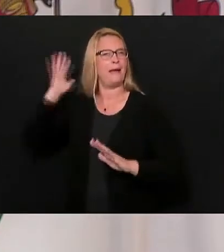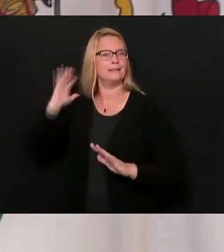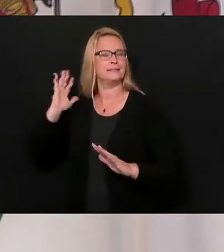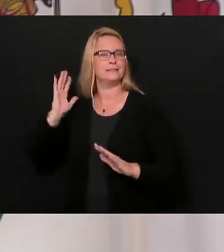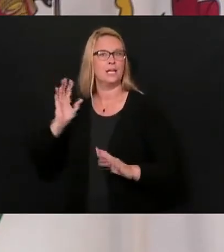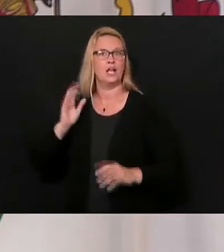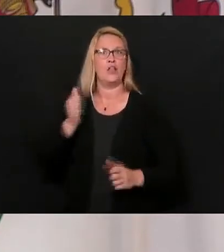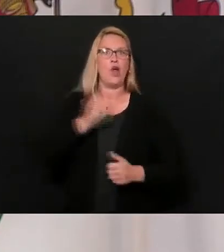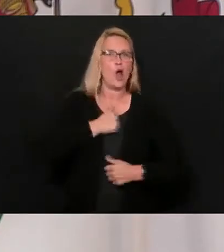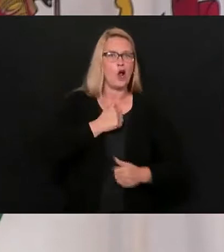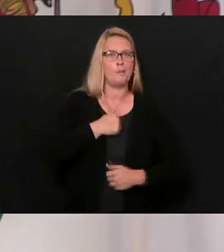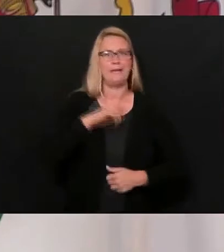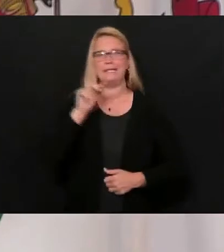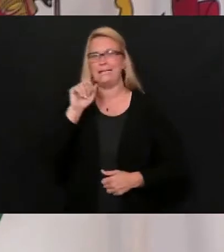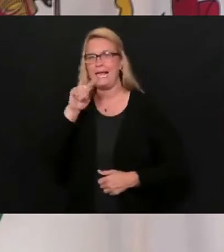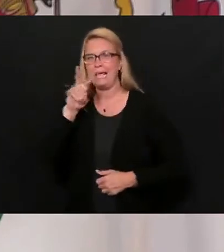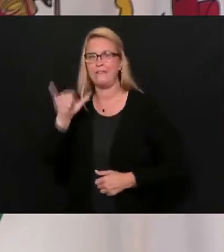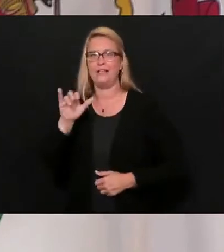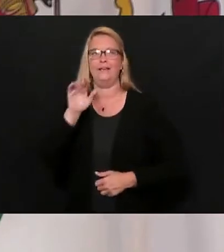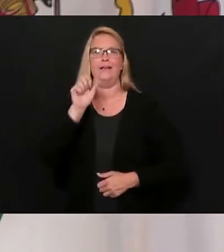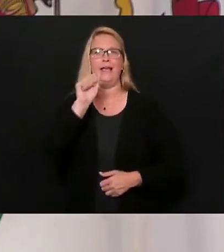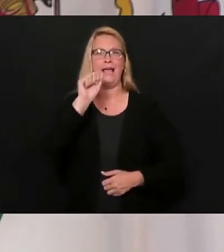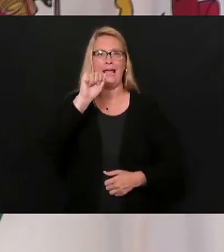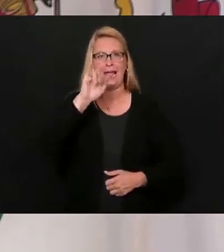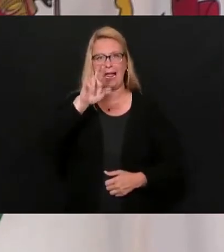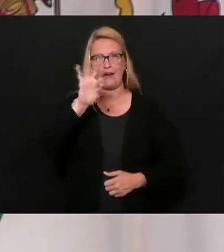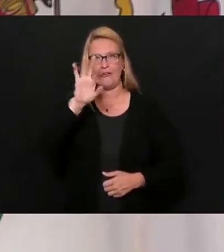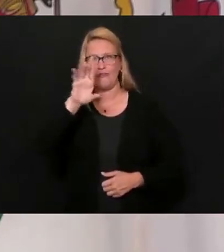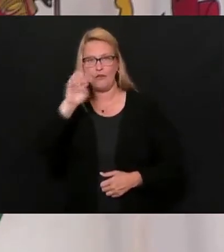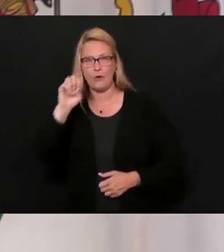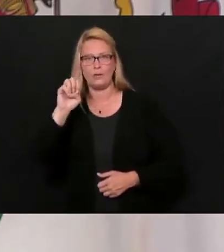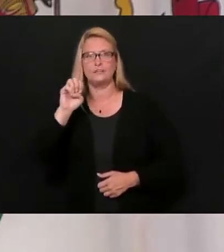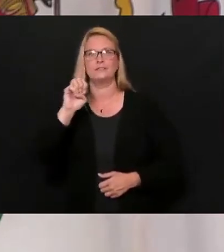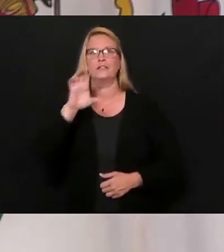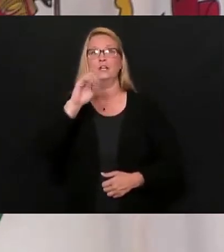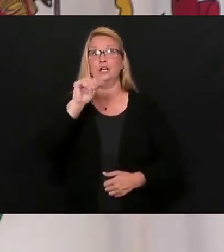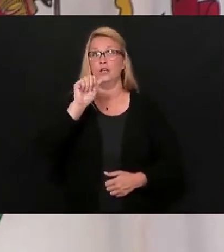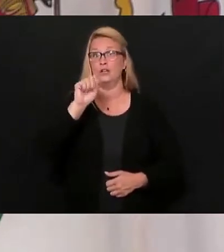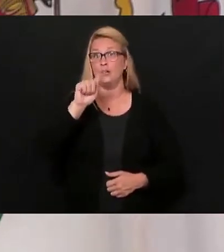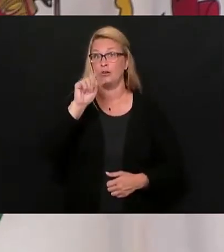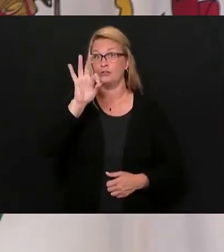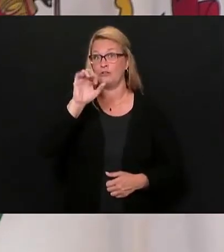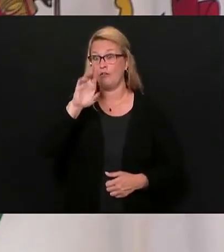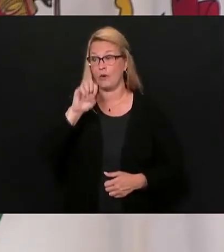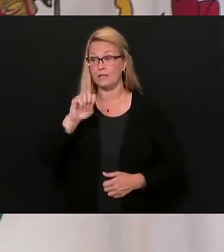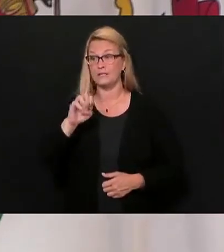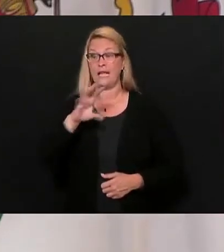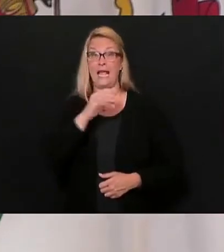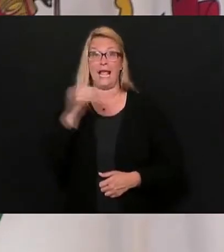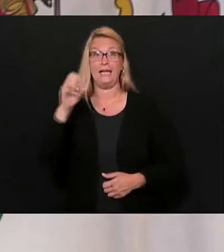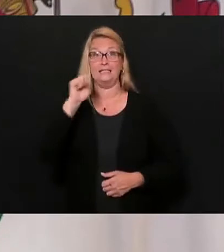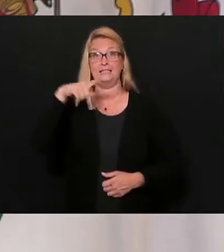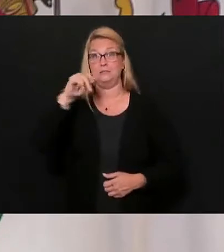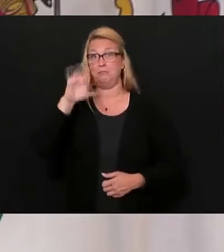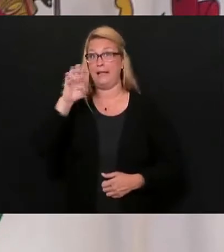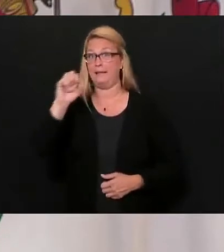Navy, Marines, Coast Guard, you know, and I guess in our Space Force as well. I mean, you know, and